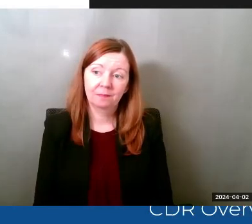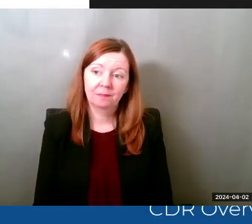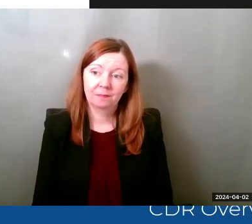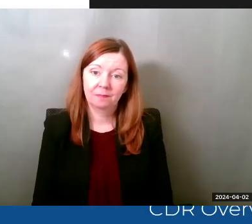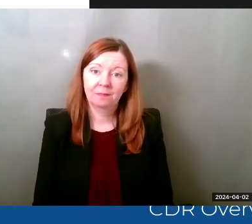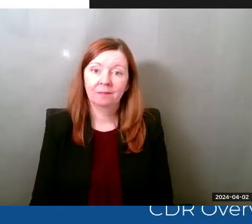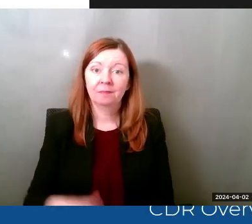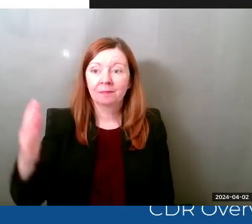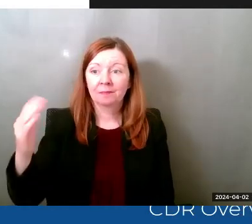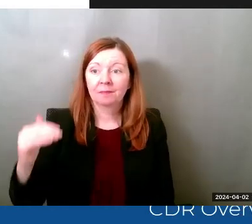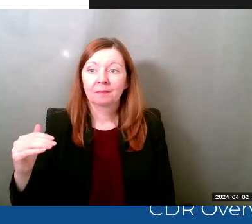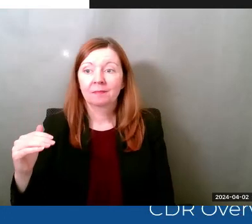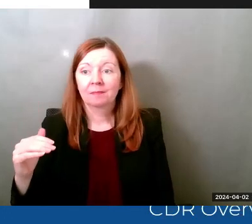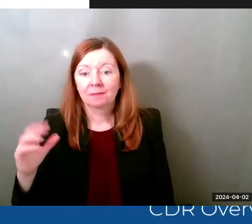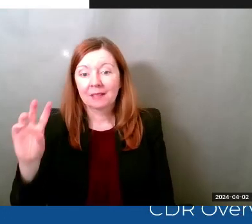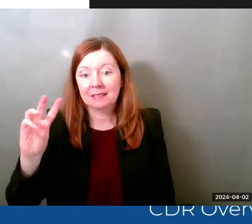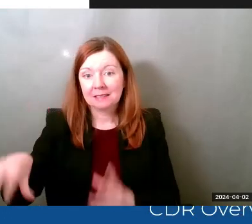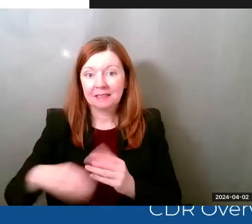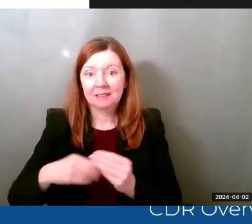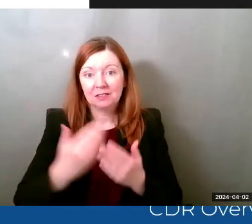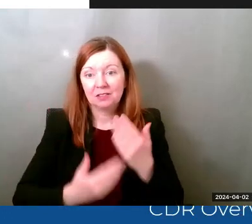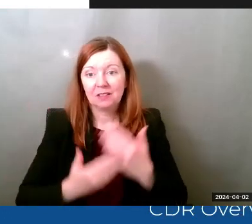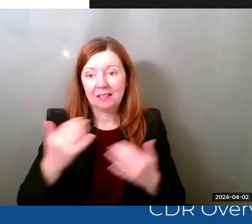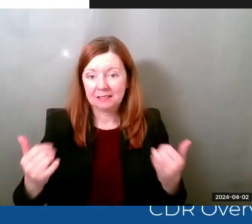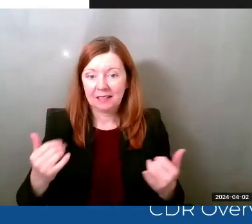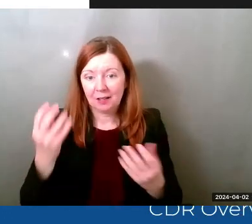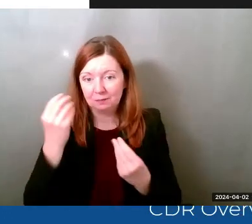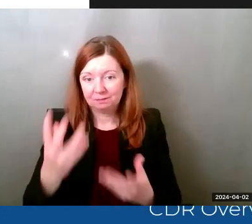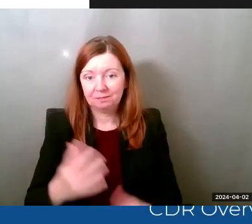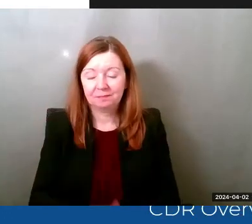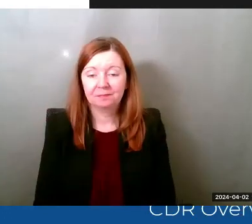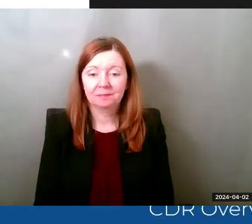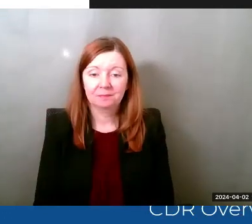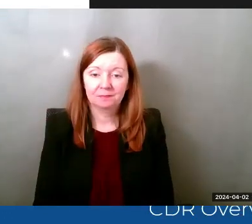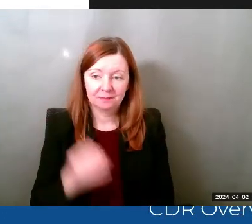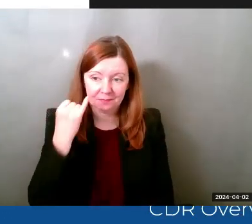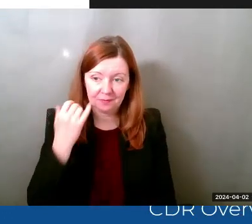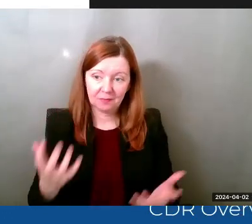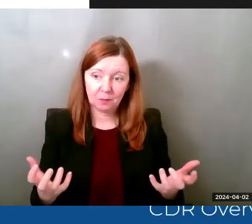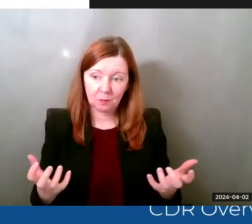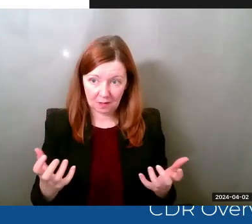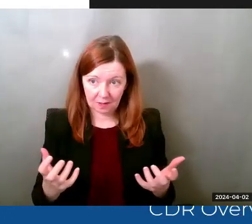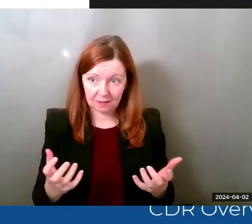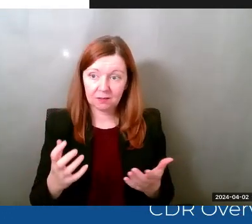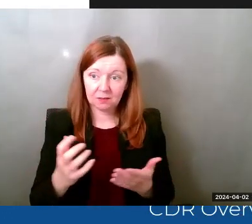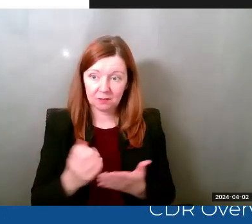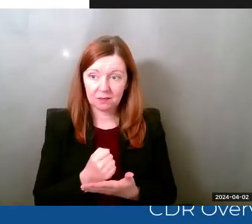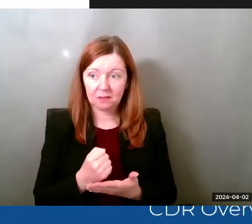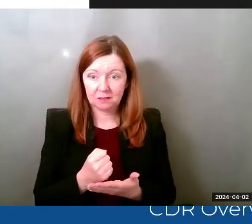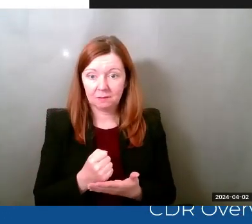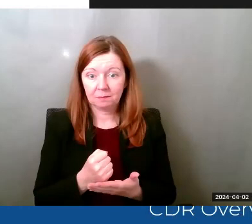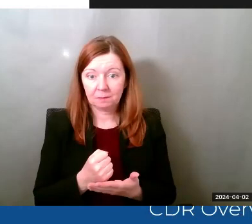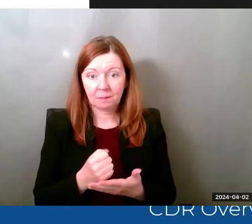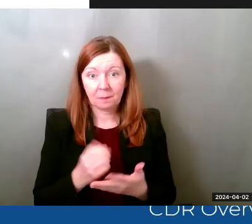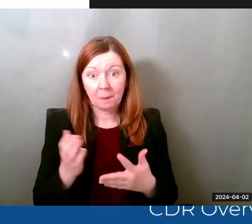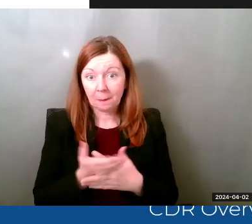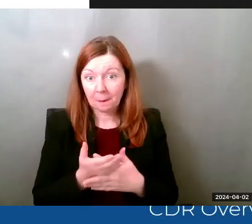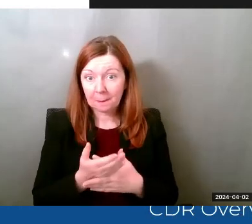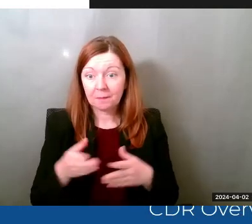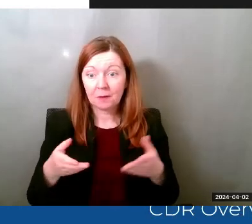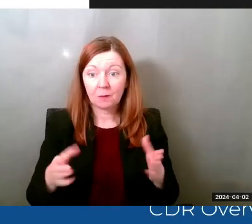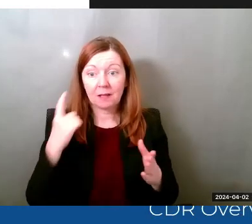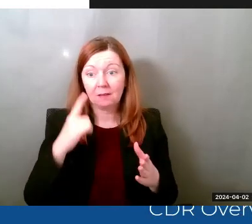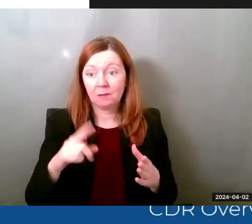Michael, we have 6 additional hands. I do want to note, if you'd like to take a pause to allow for